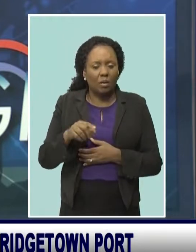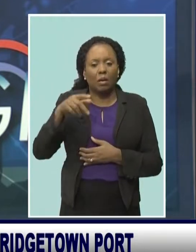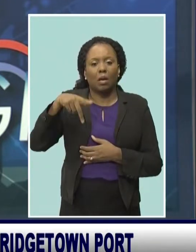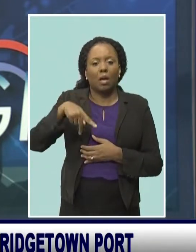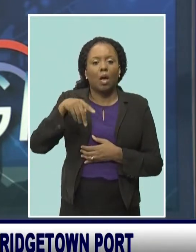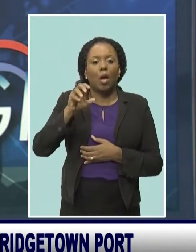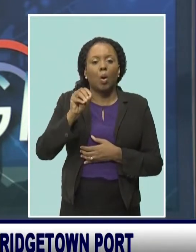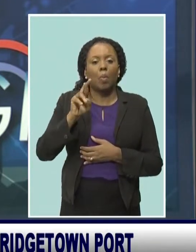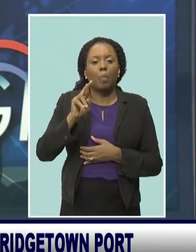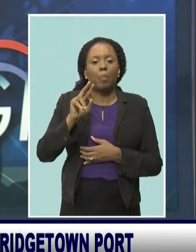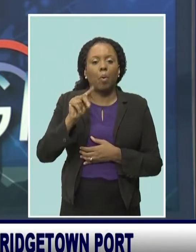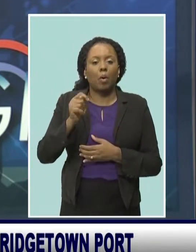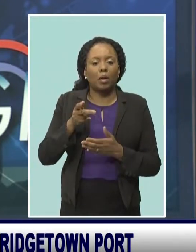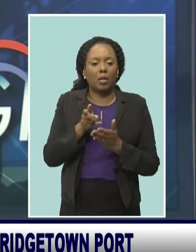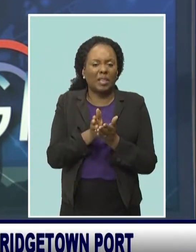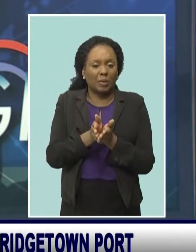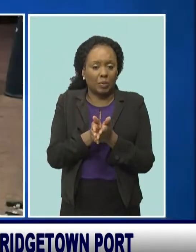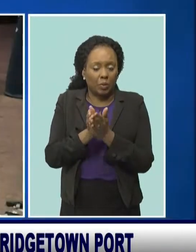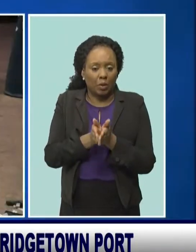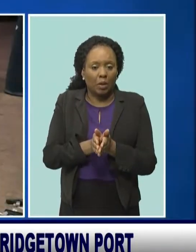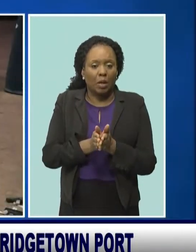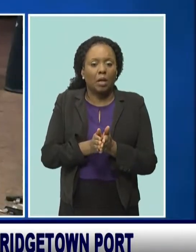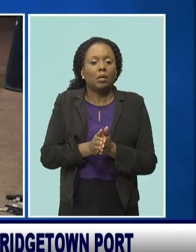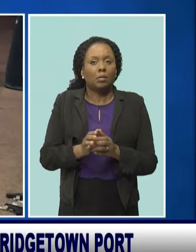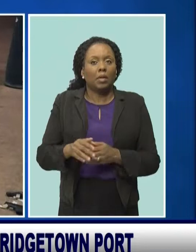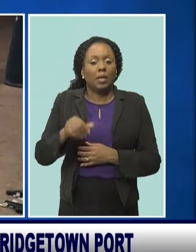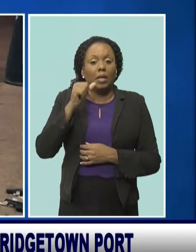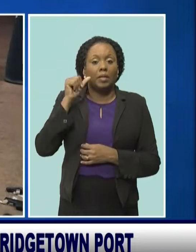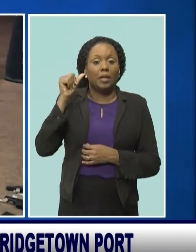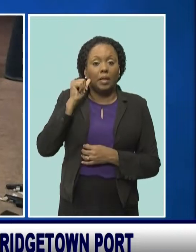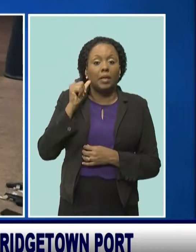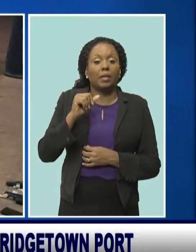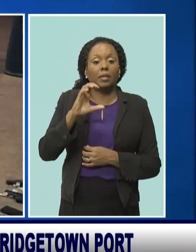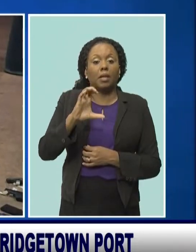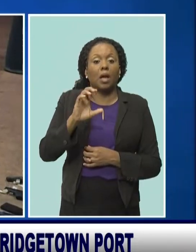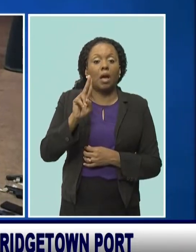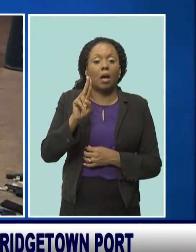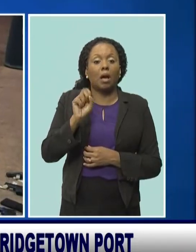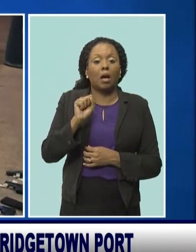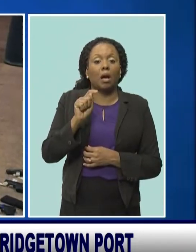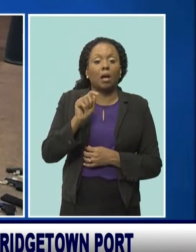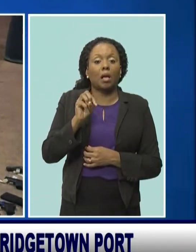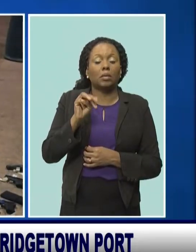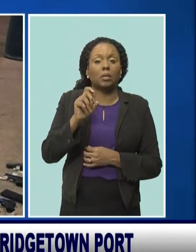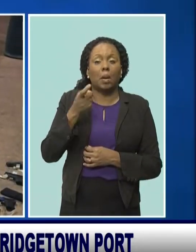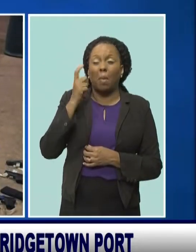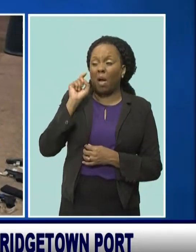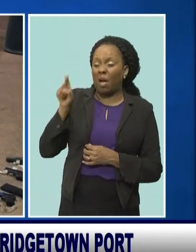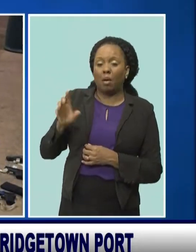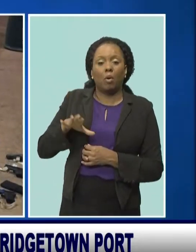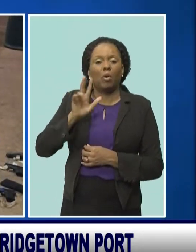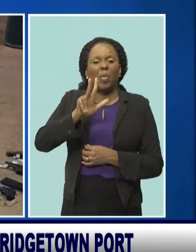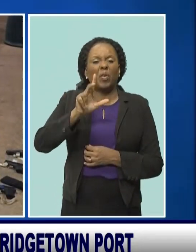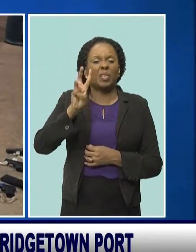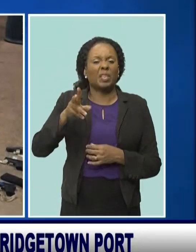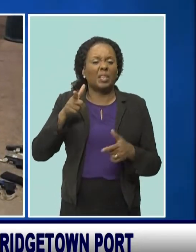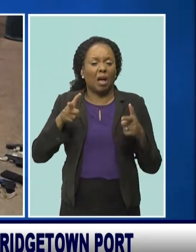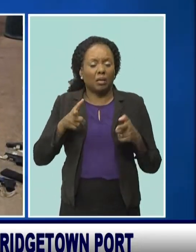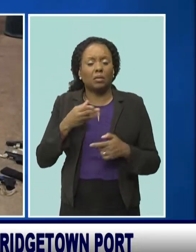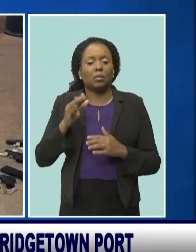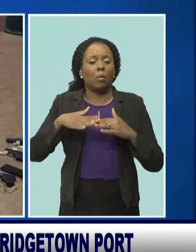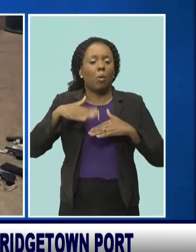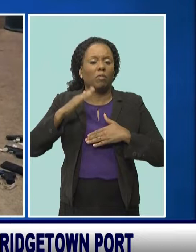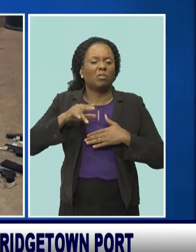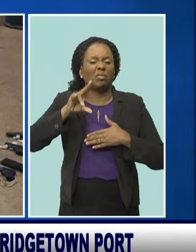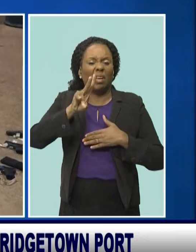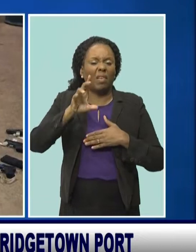CBC News understands the find was made yesterday by customs officers. Reports suggest about 36 guns and over 700 rounds